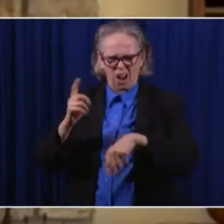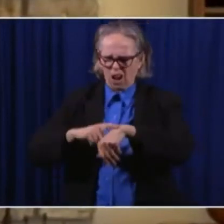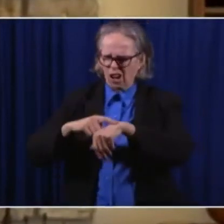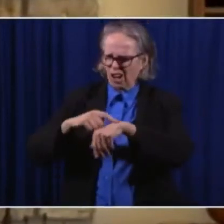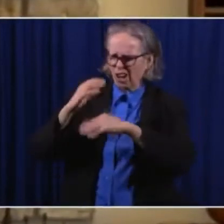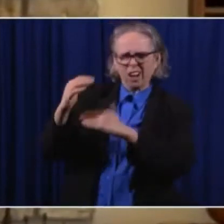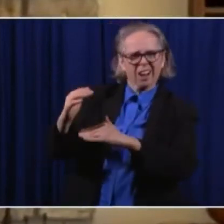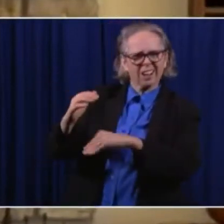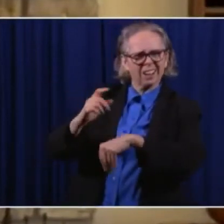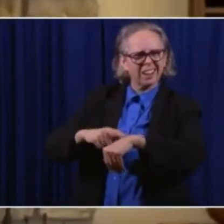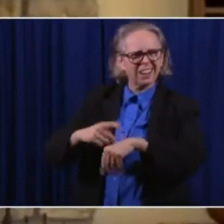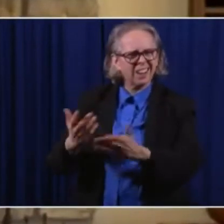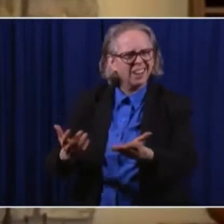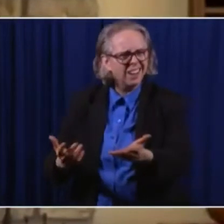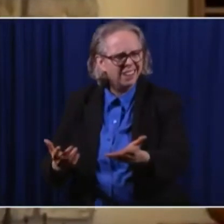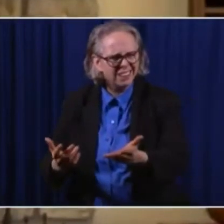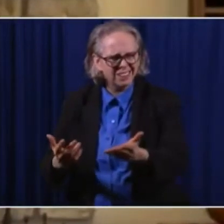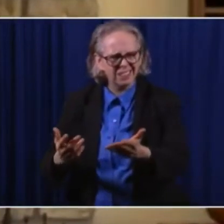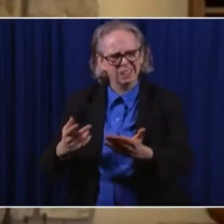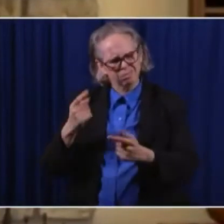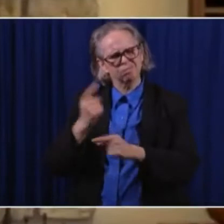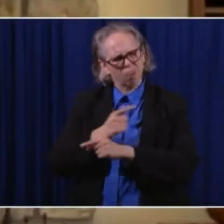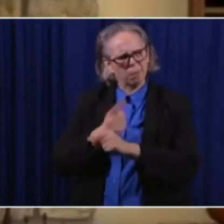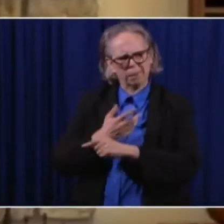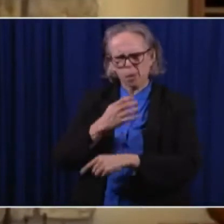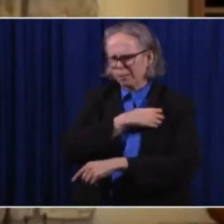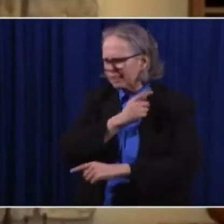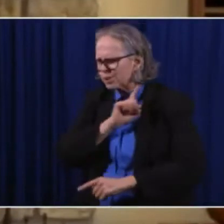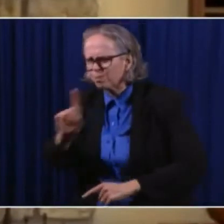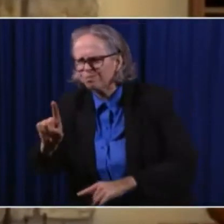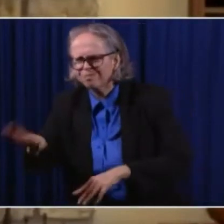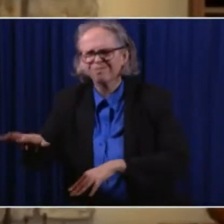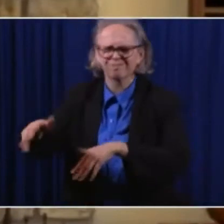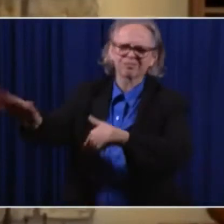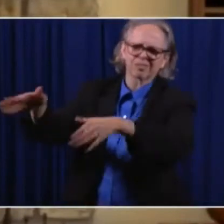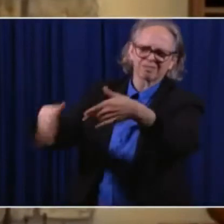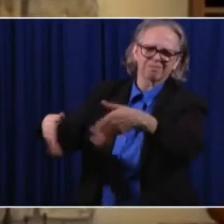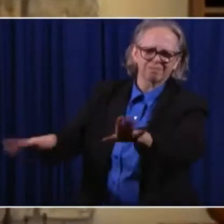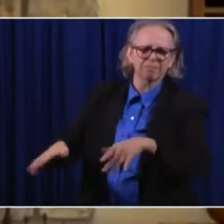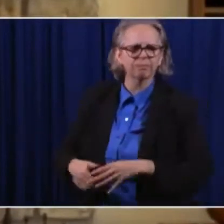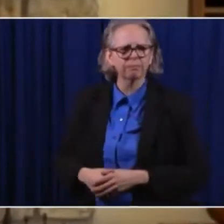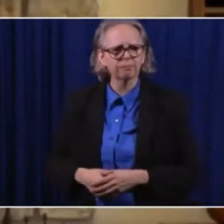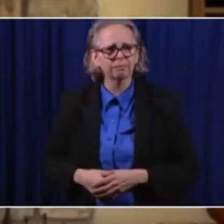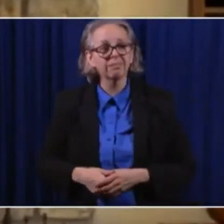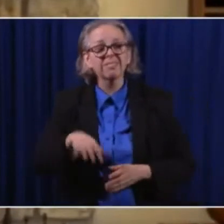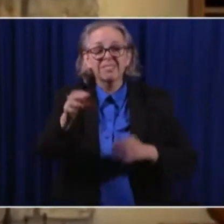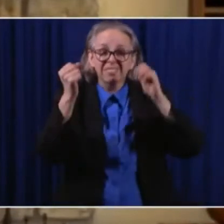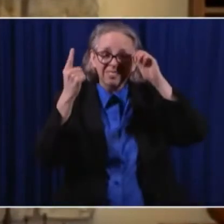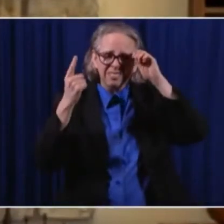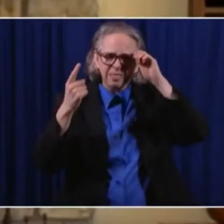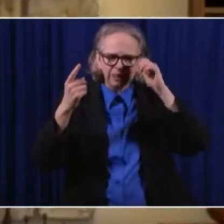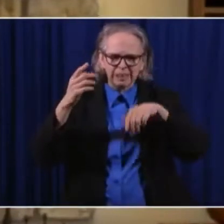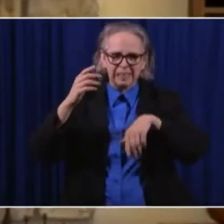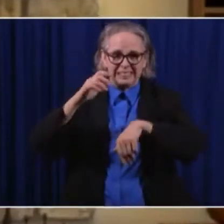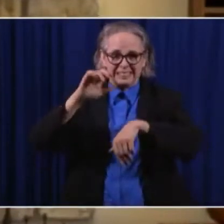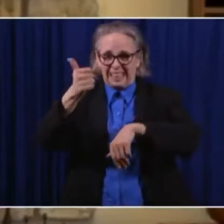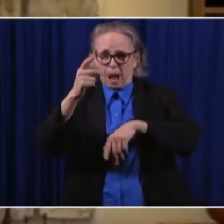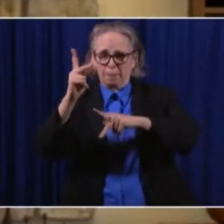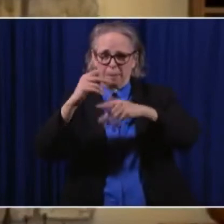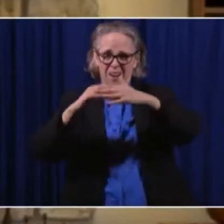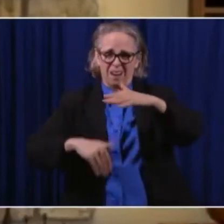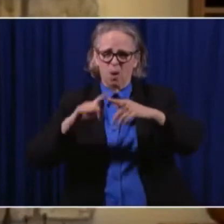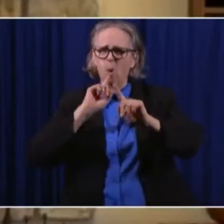the curfew is what, really would control. If you look at the 10-person order, we reissued it. And the real change,